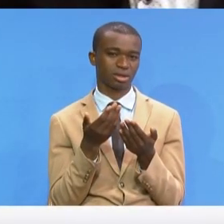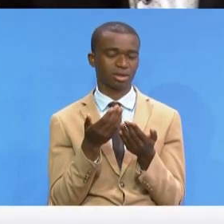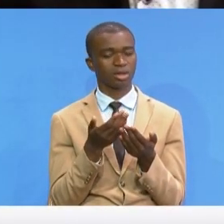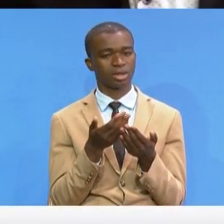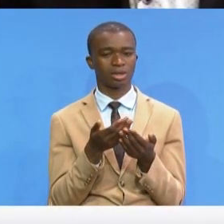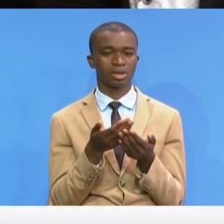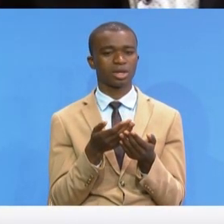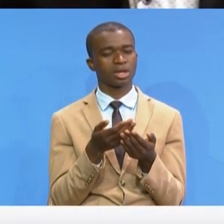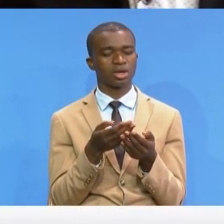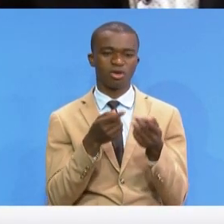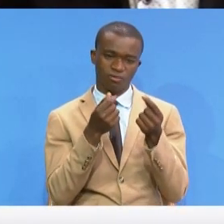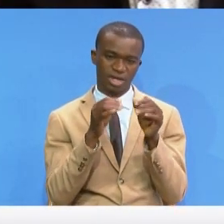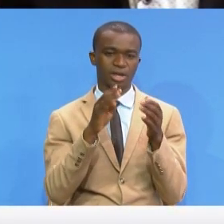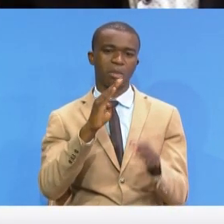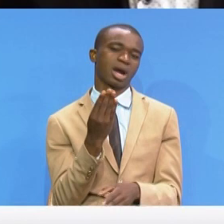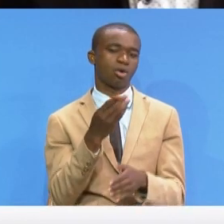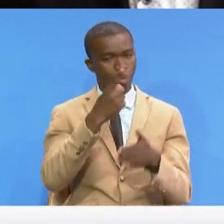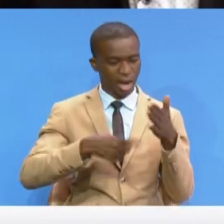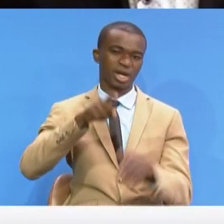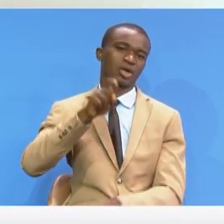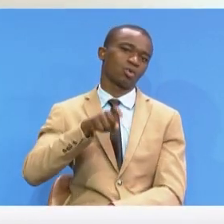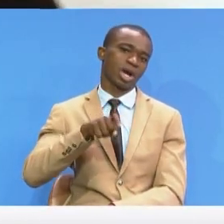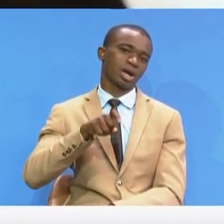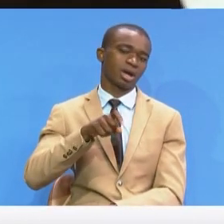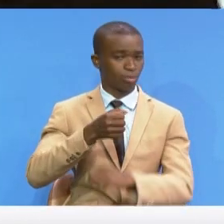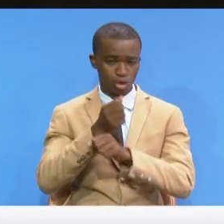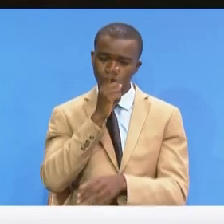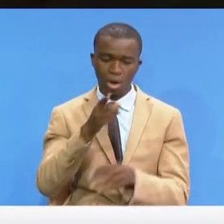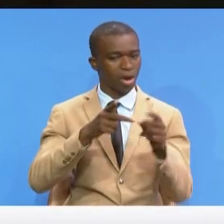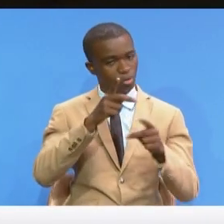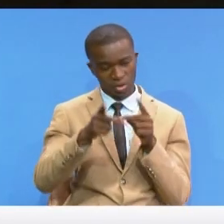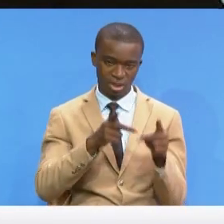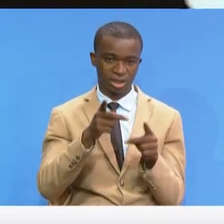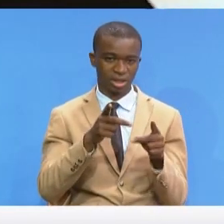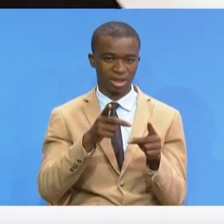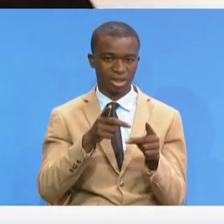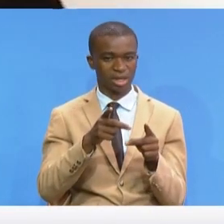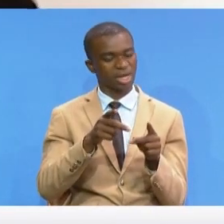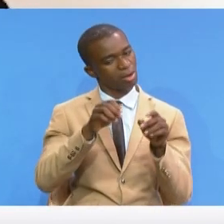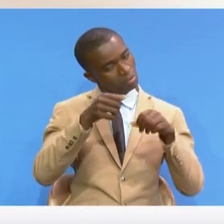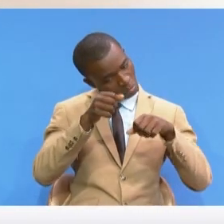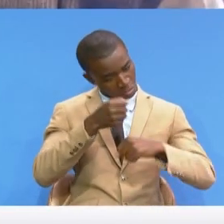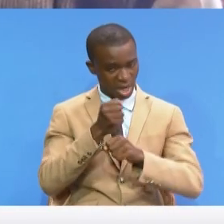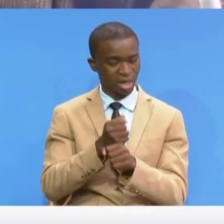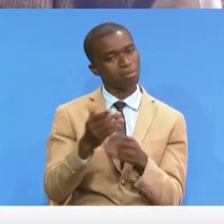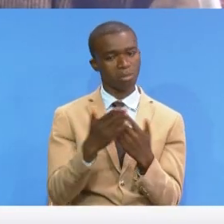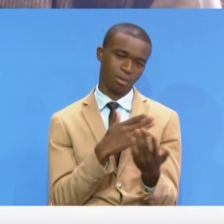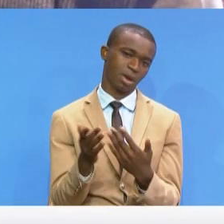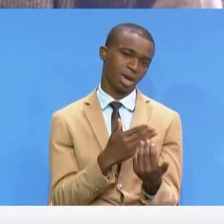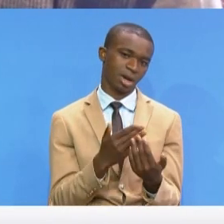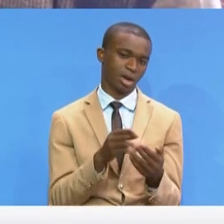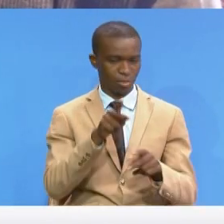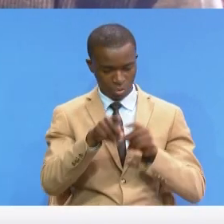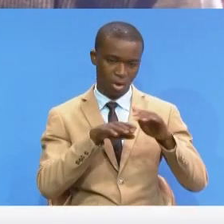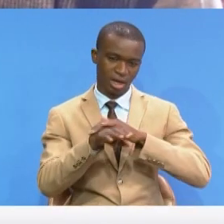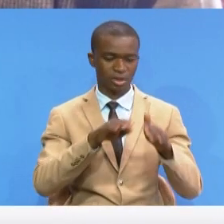feedback on what is required on their end to ensure that these processes are made simpler and digitized in line with